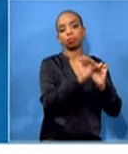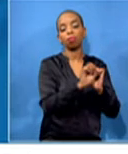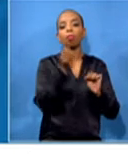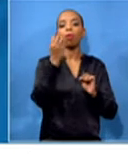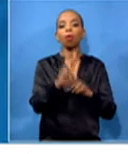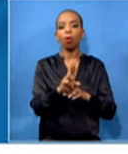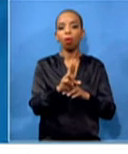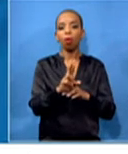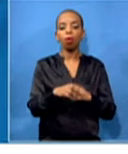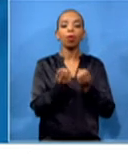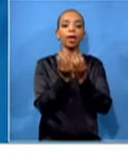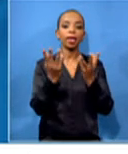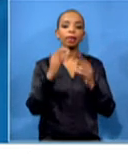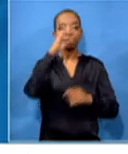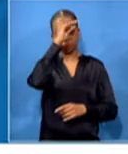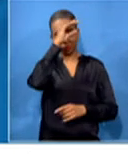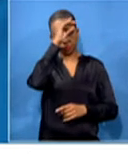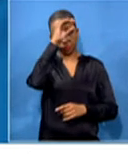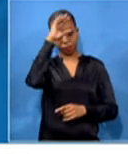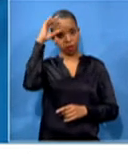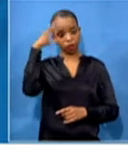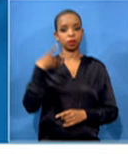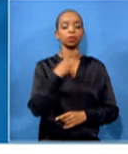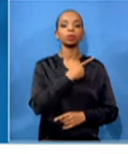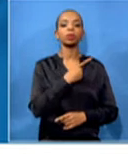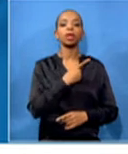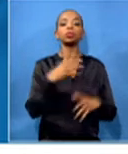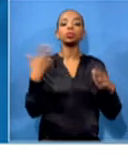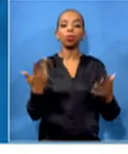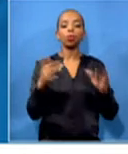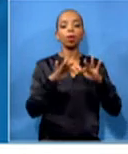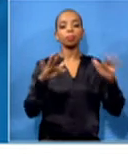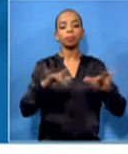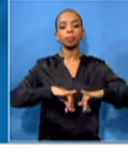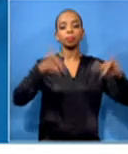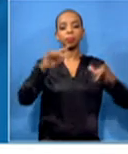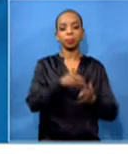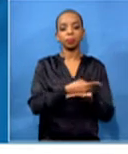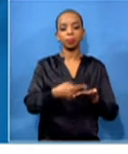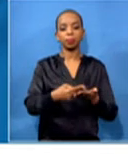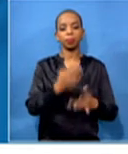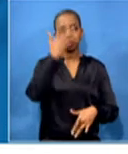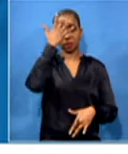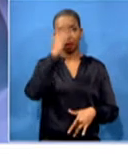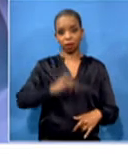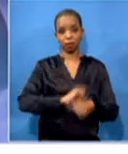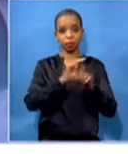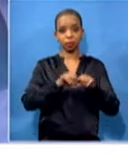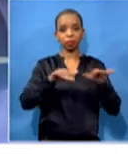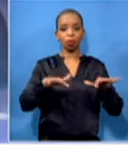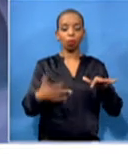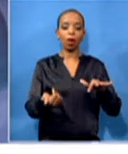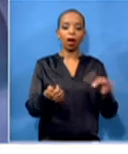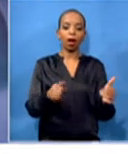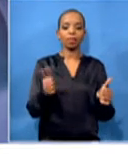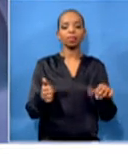health workers or the most vulnerable people, whether they are the elderly or whether they are people with other diseases?